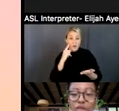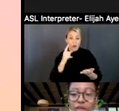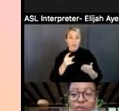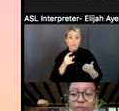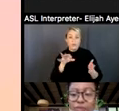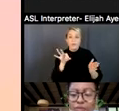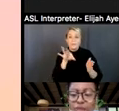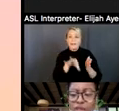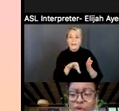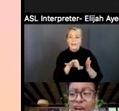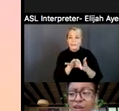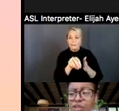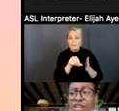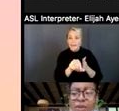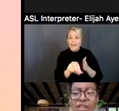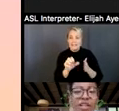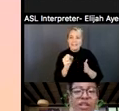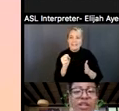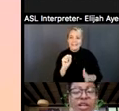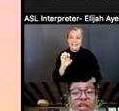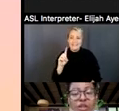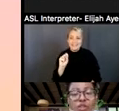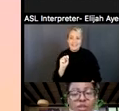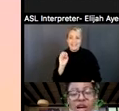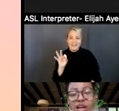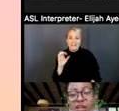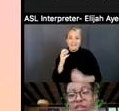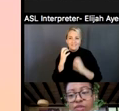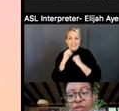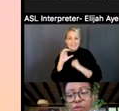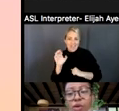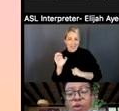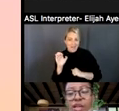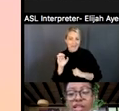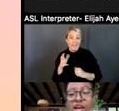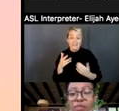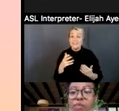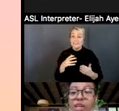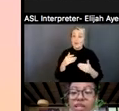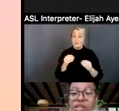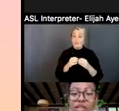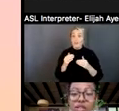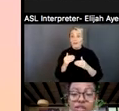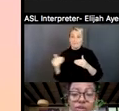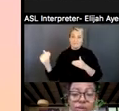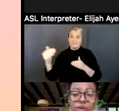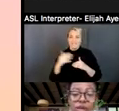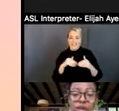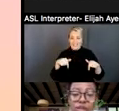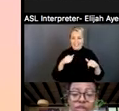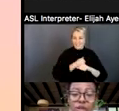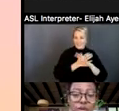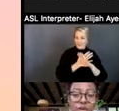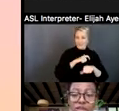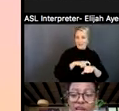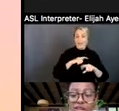your community, so that what's happening here goes beyond this virtual time space and into